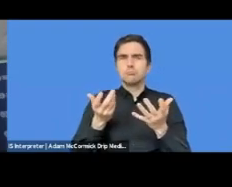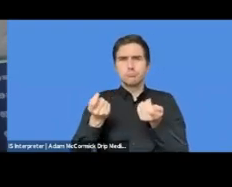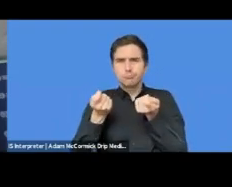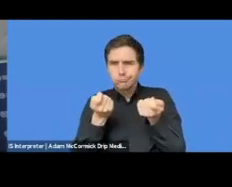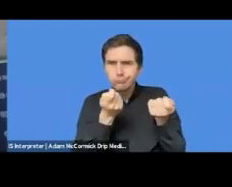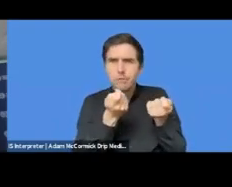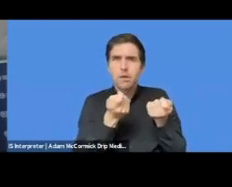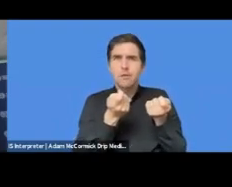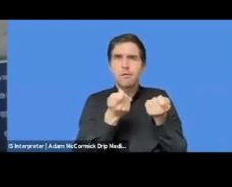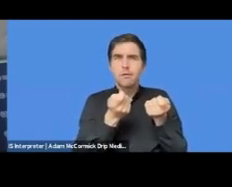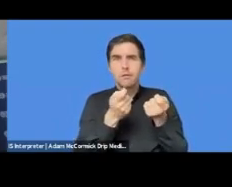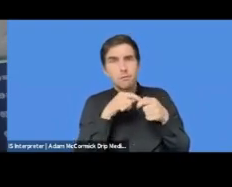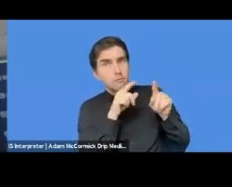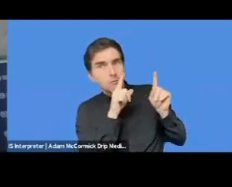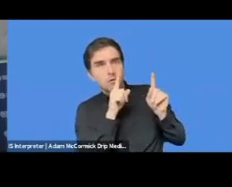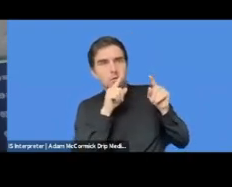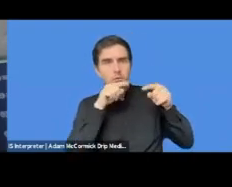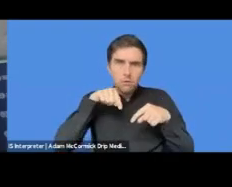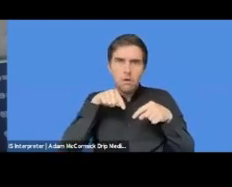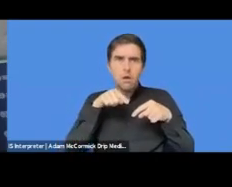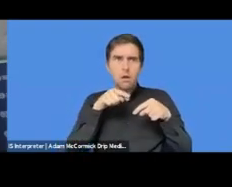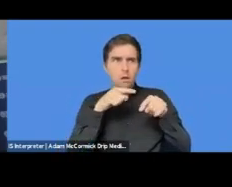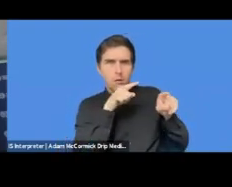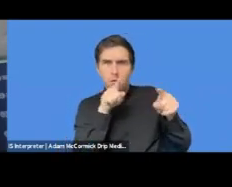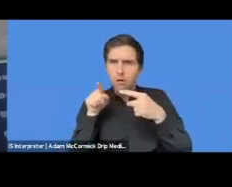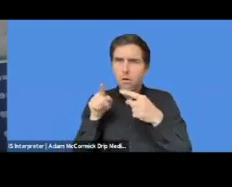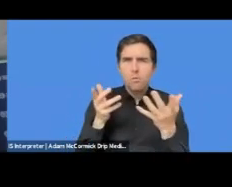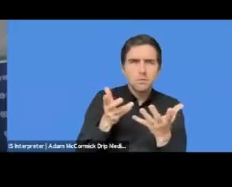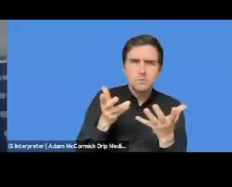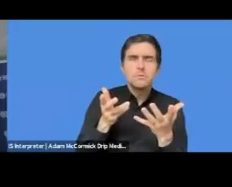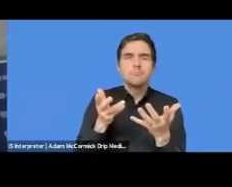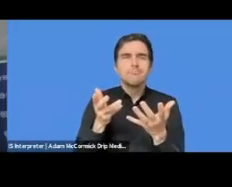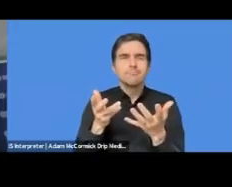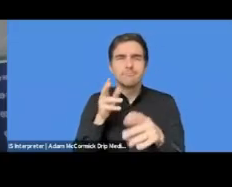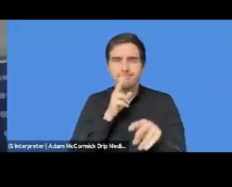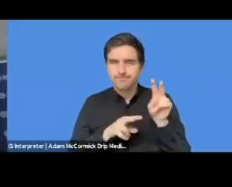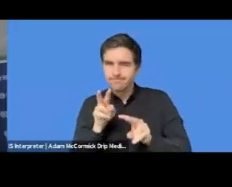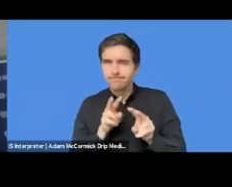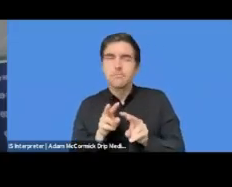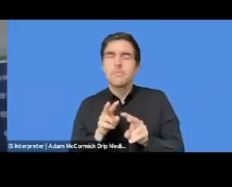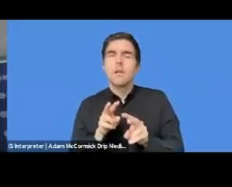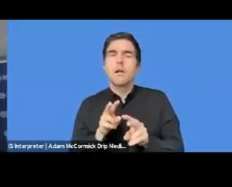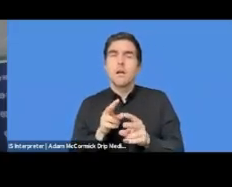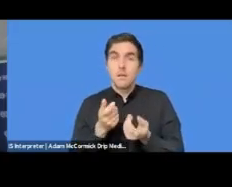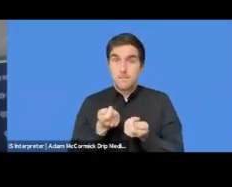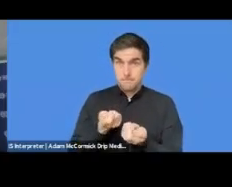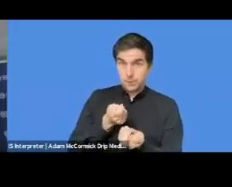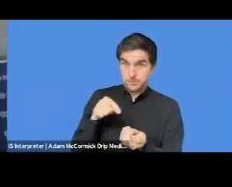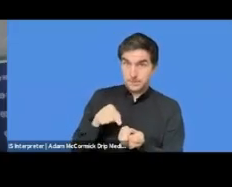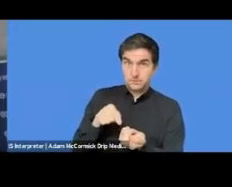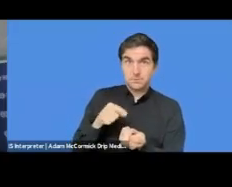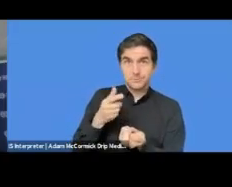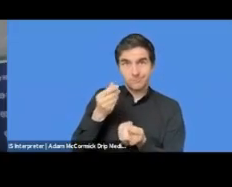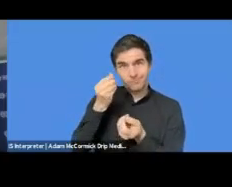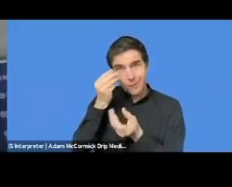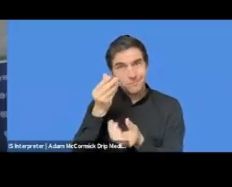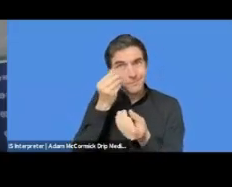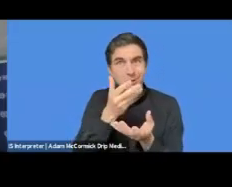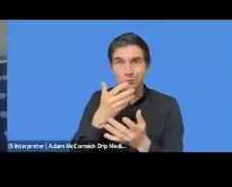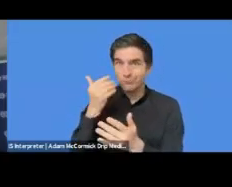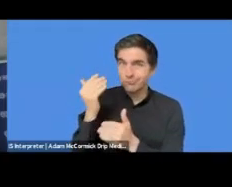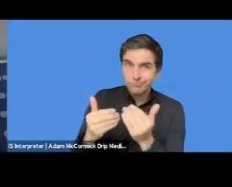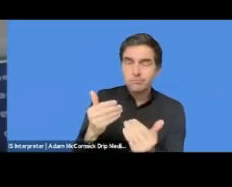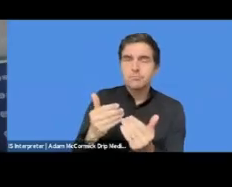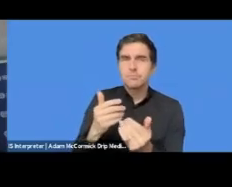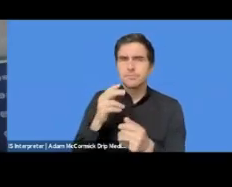example, the policy, the program, and implementation. So we also introduced to the management information system,